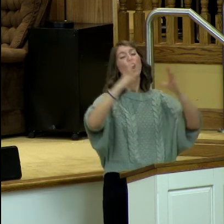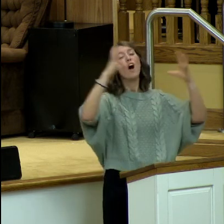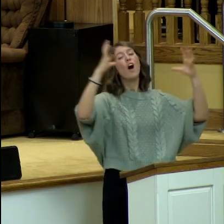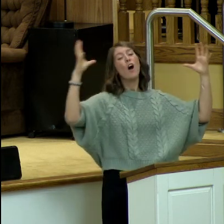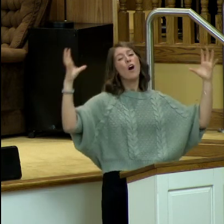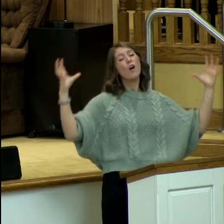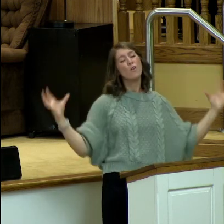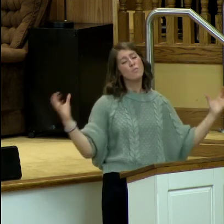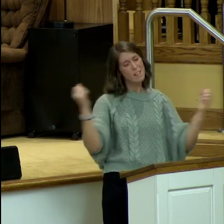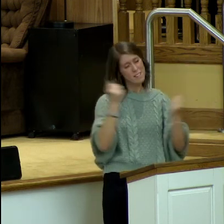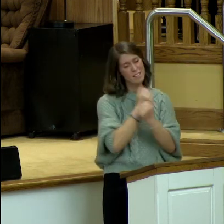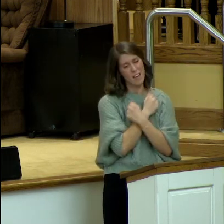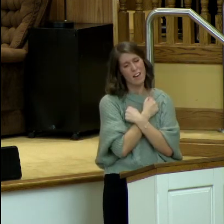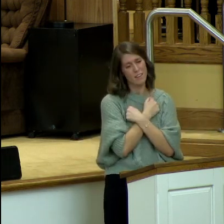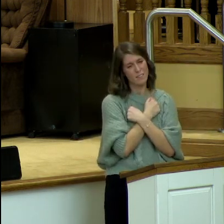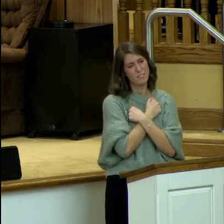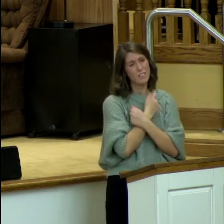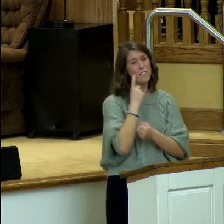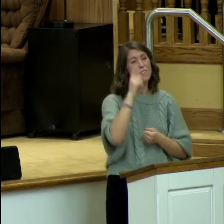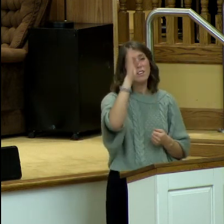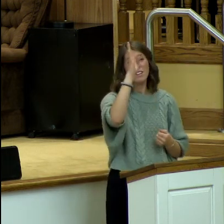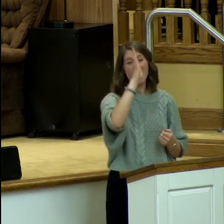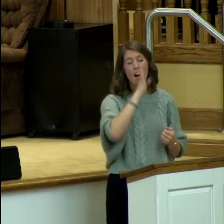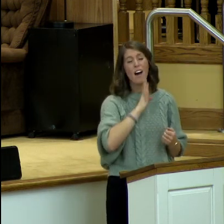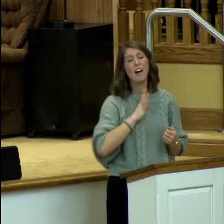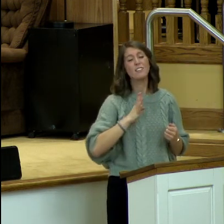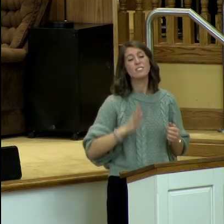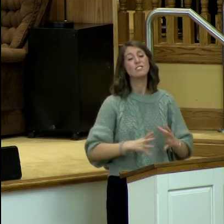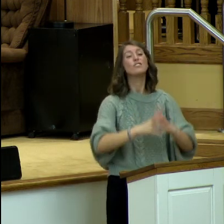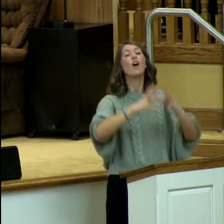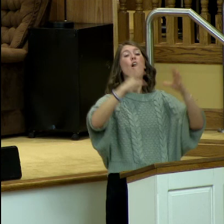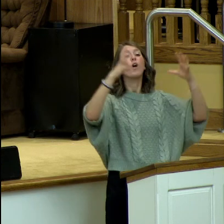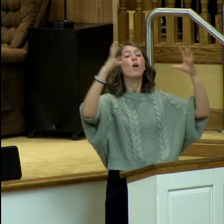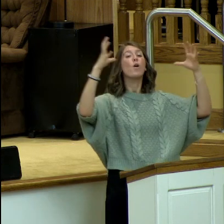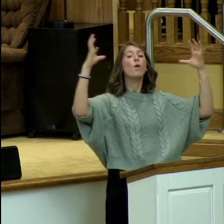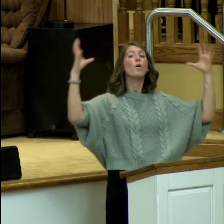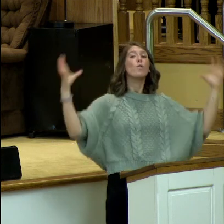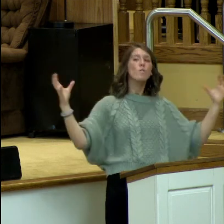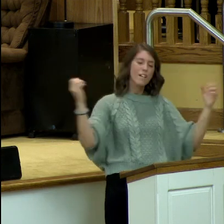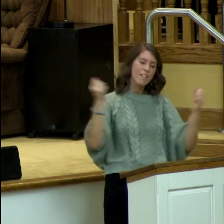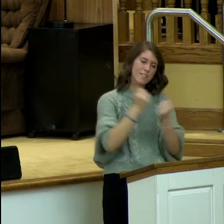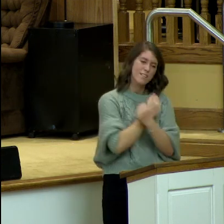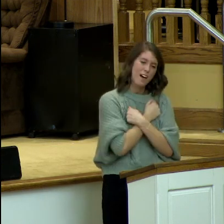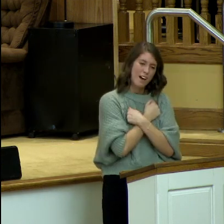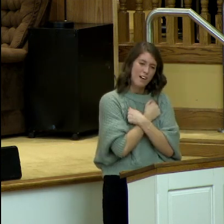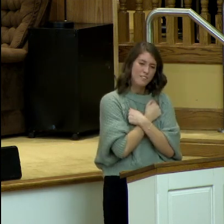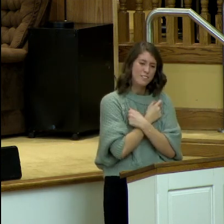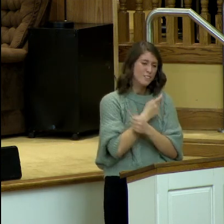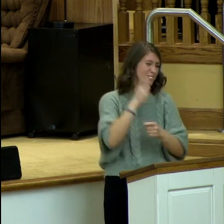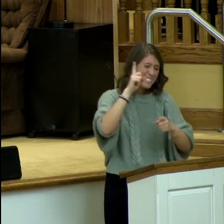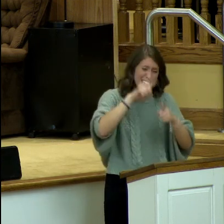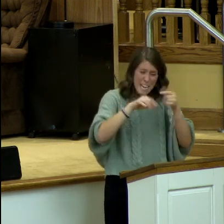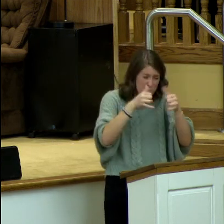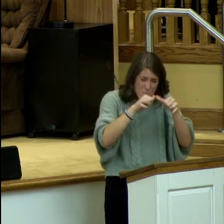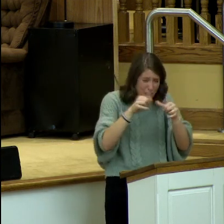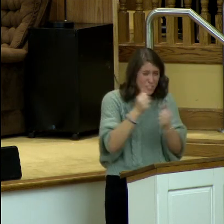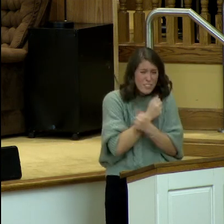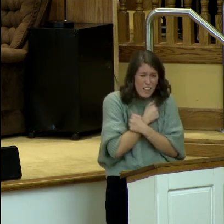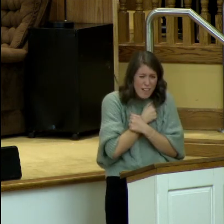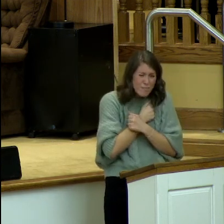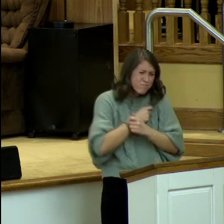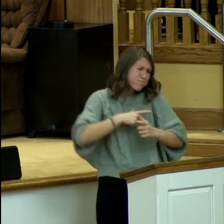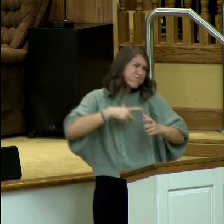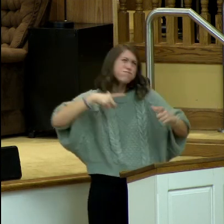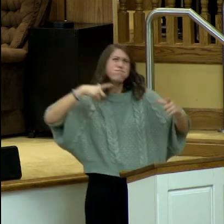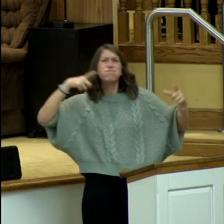so loved. For God so loved. It's an immeasurable love. That's the beauty